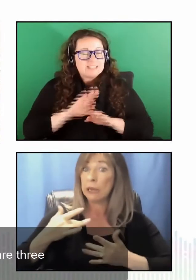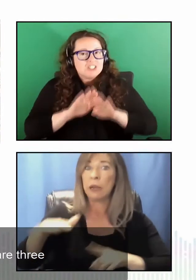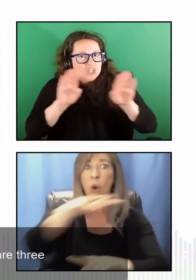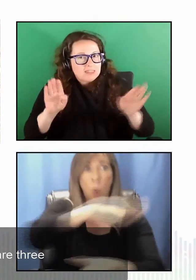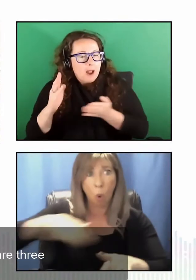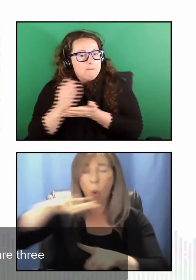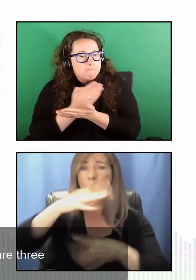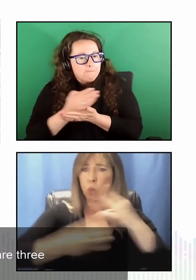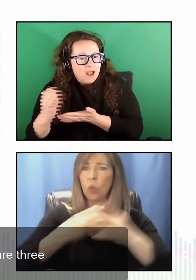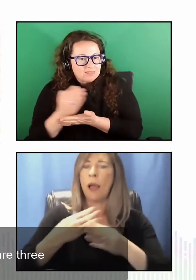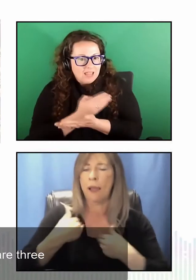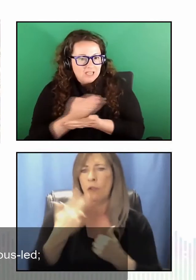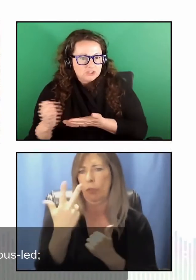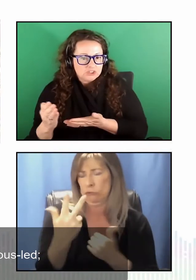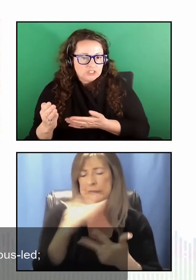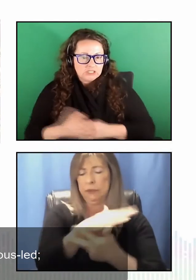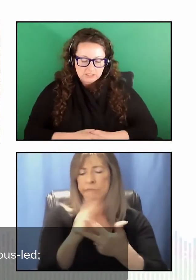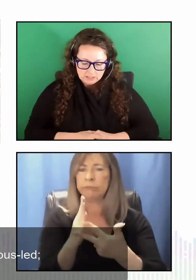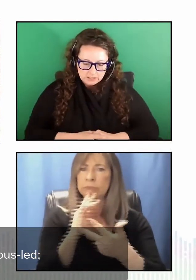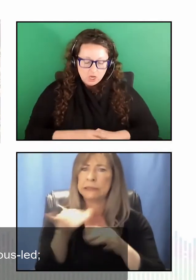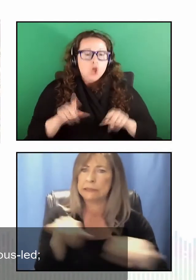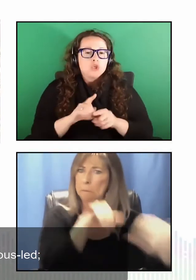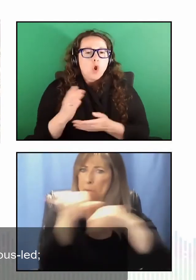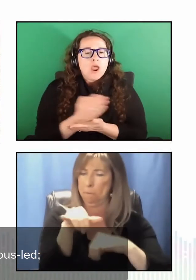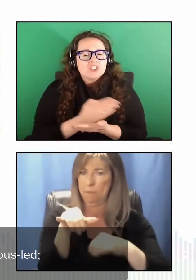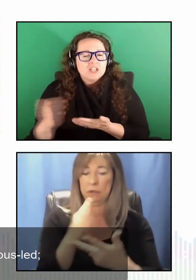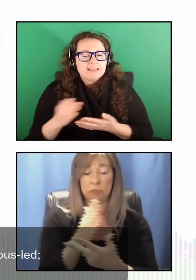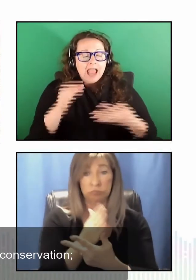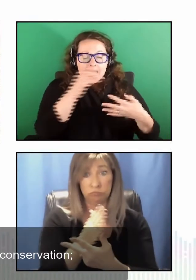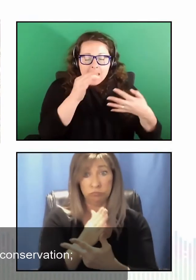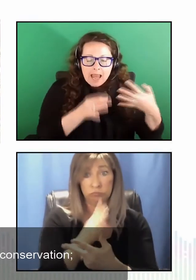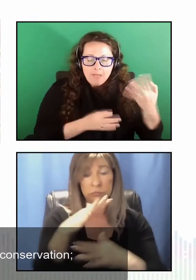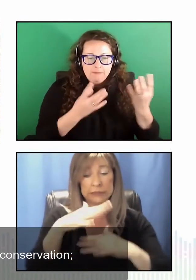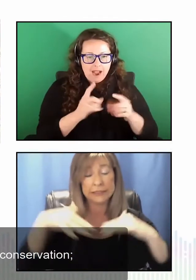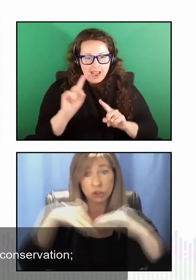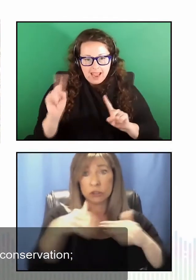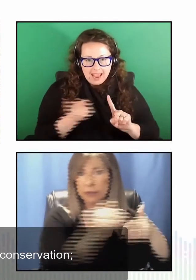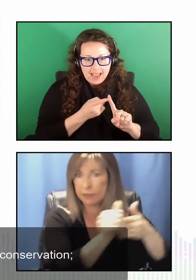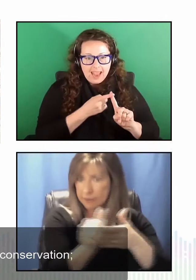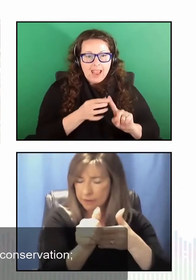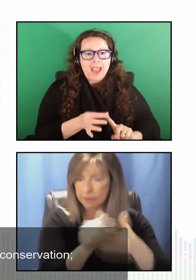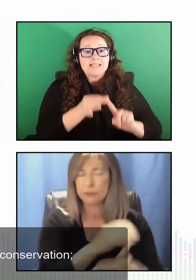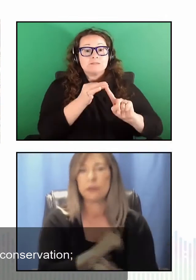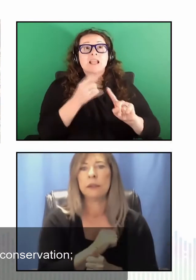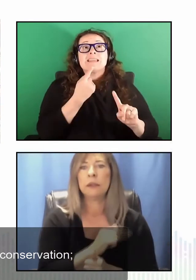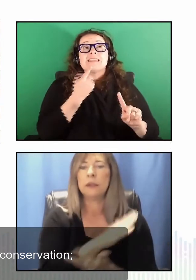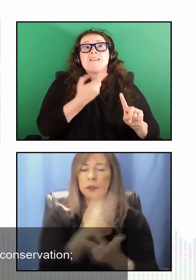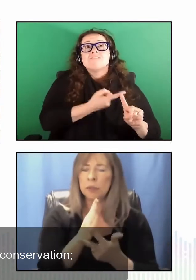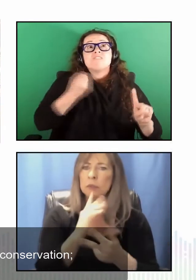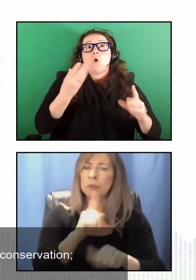they generally share 3 essential elements. They are Indigenous-led. They represent a